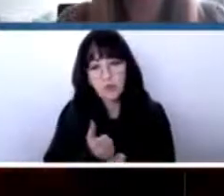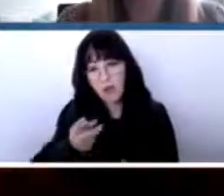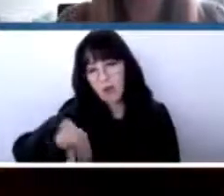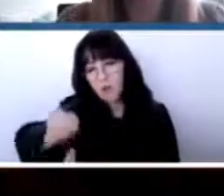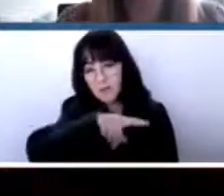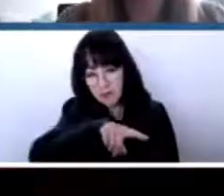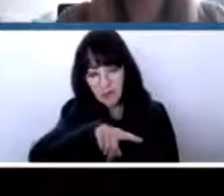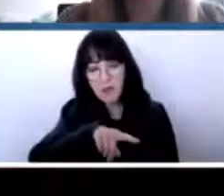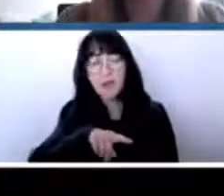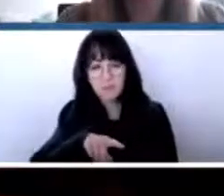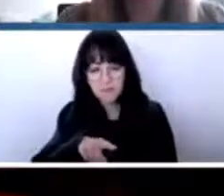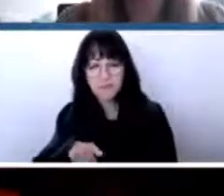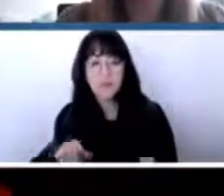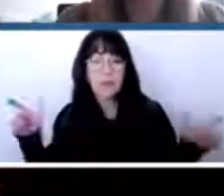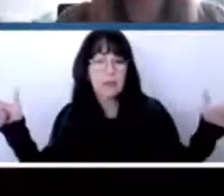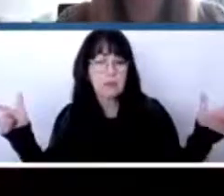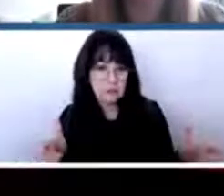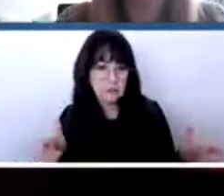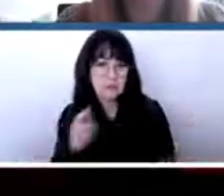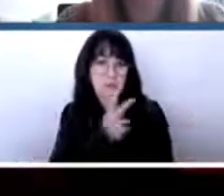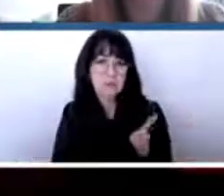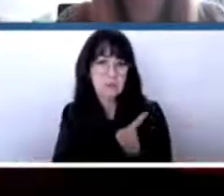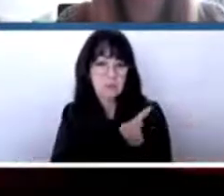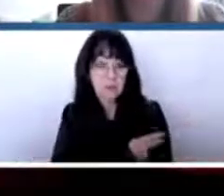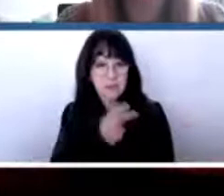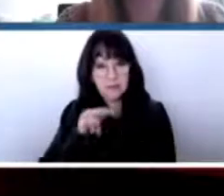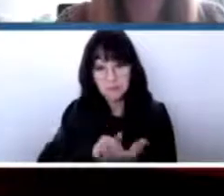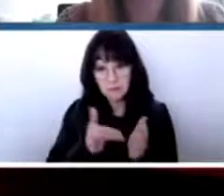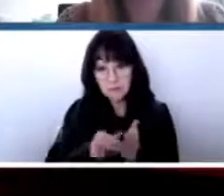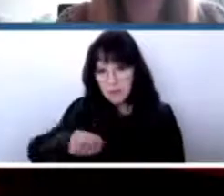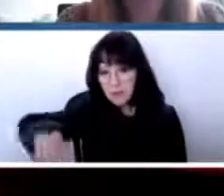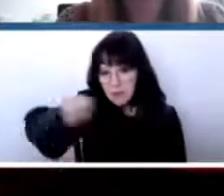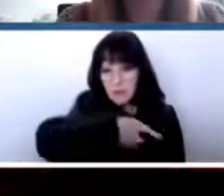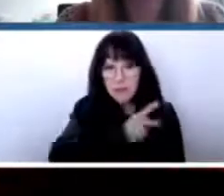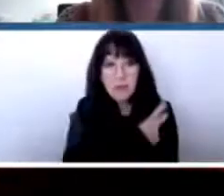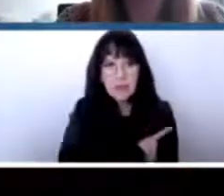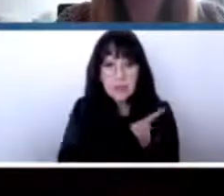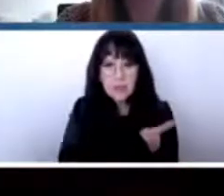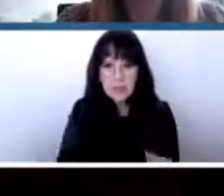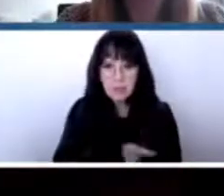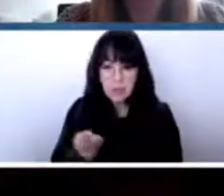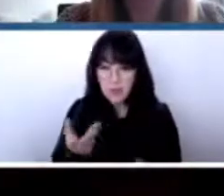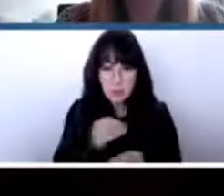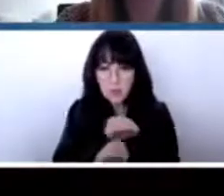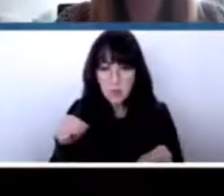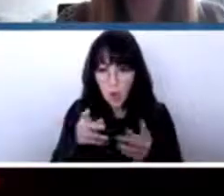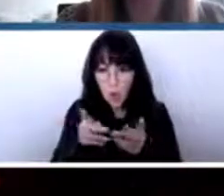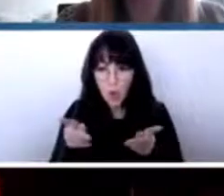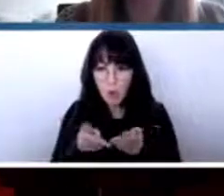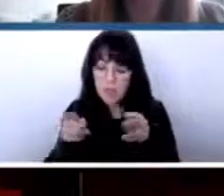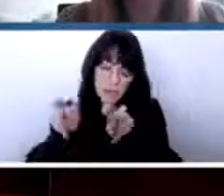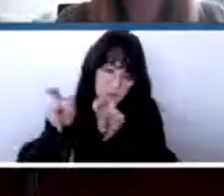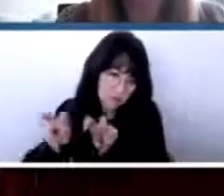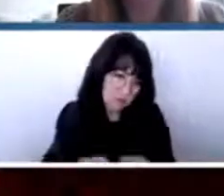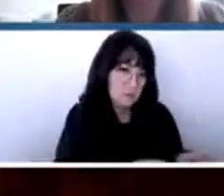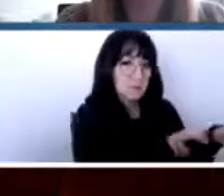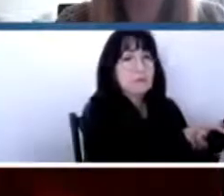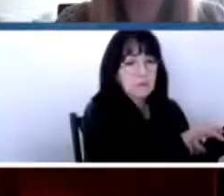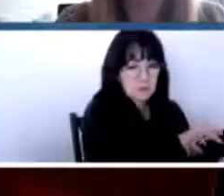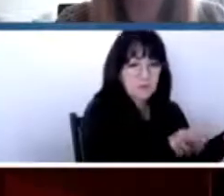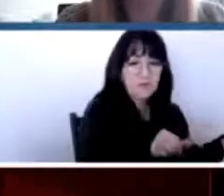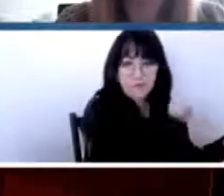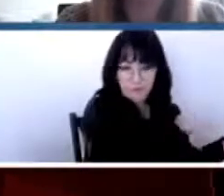meaning move patients out who don't belong in the hospital so that they can be in a more appropriate setting. Those